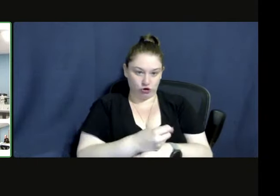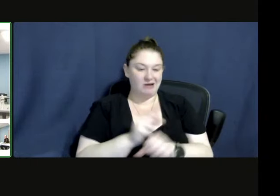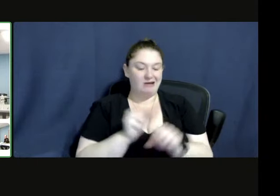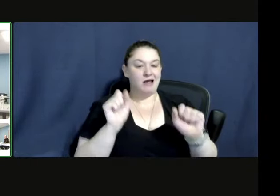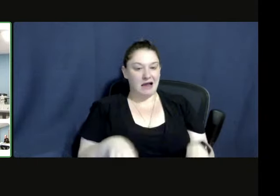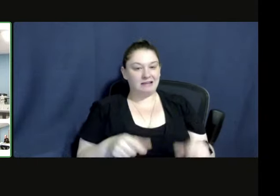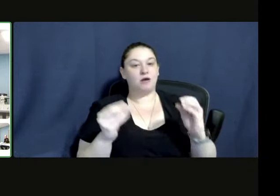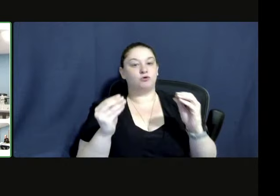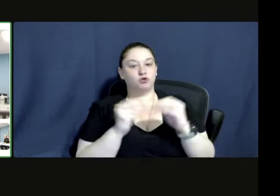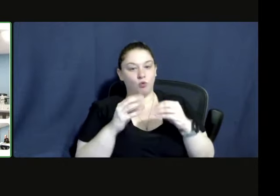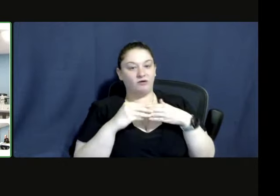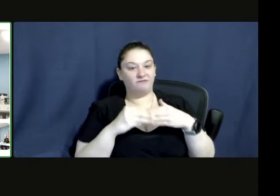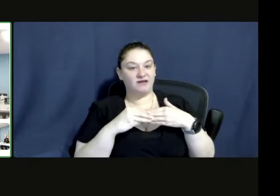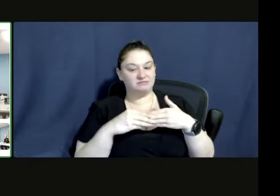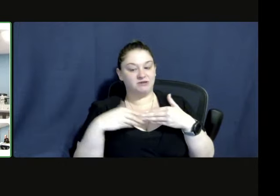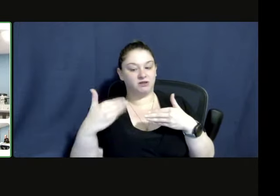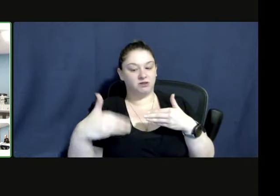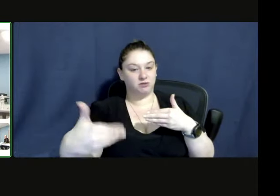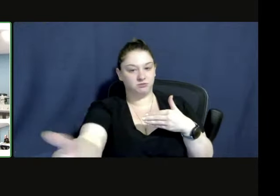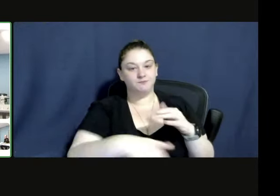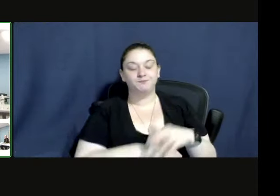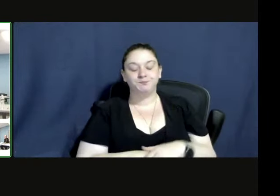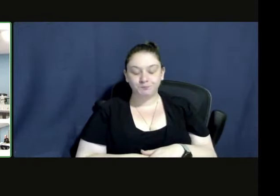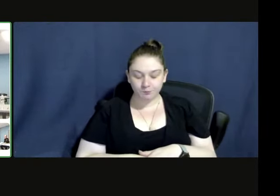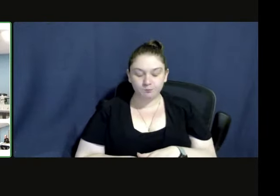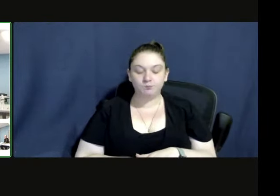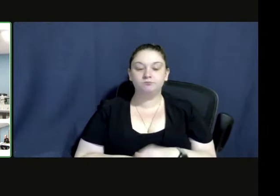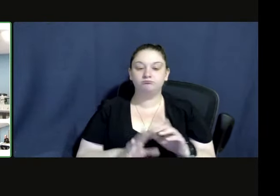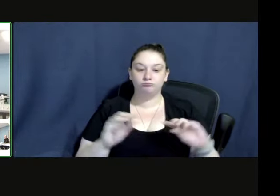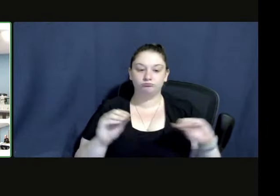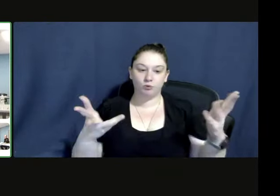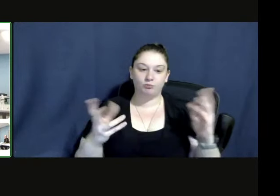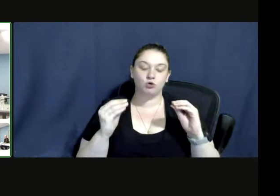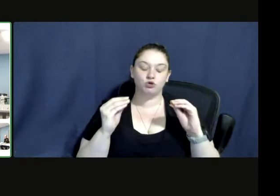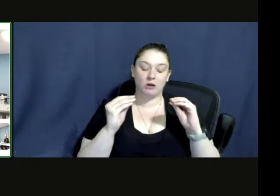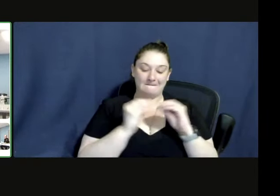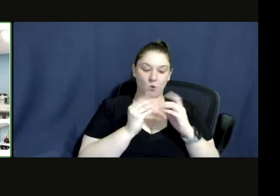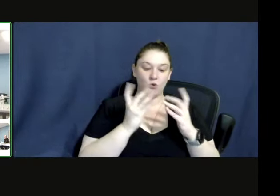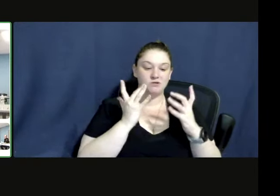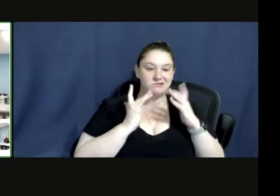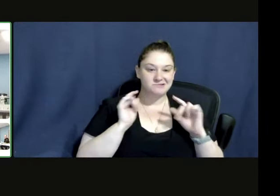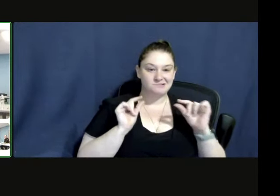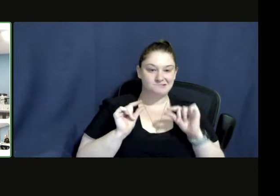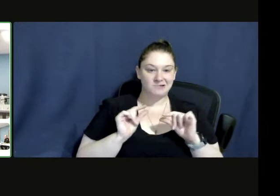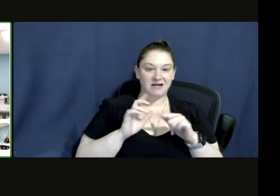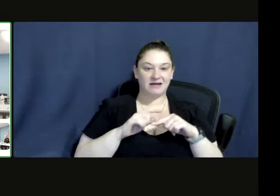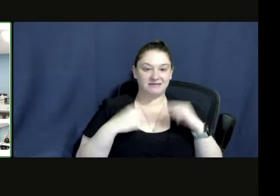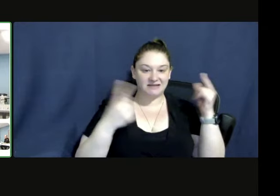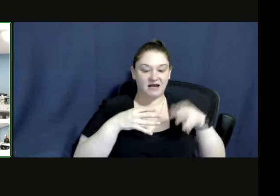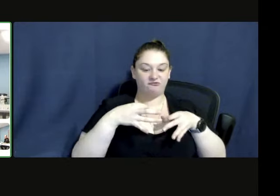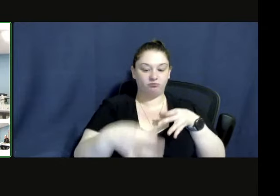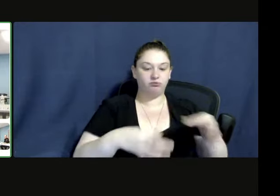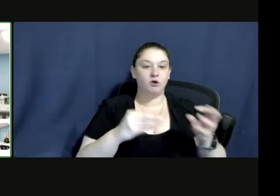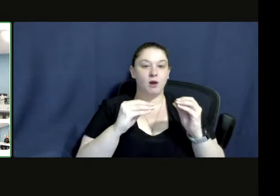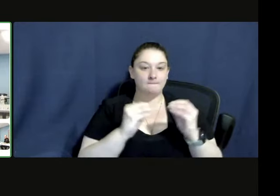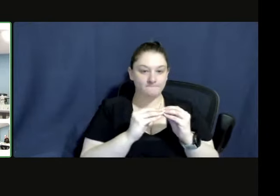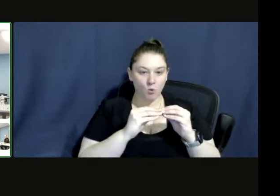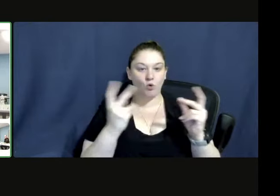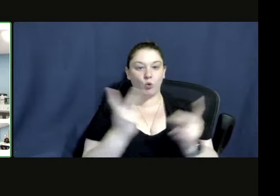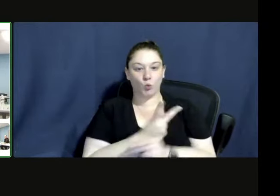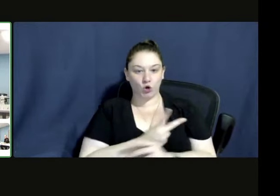flexibility going forward. To propose smaller cuts sooner rather than postponing cuts and making more severe cuts